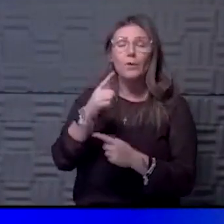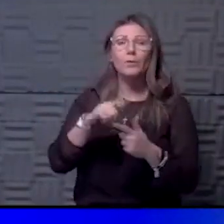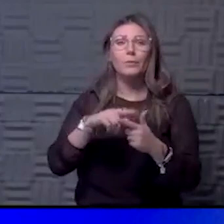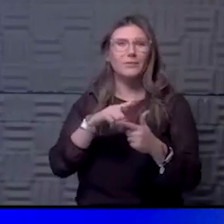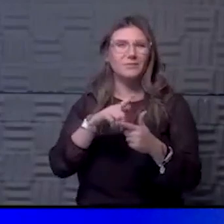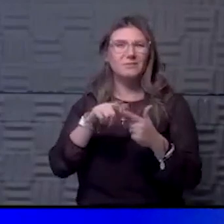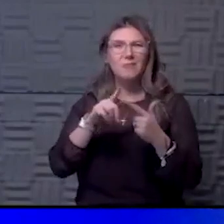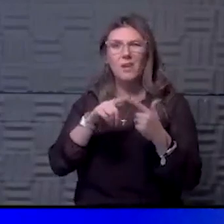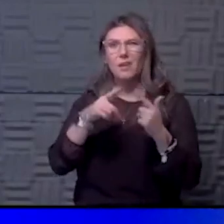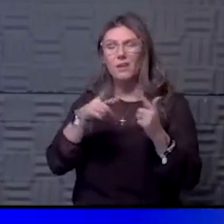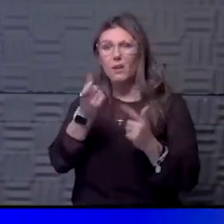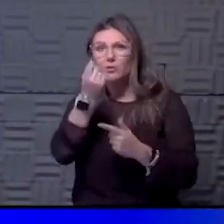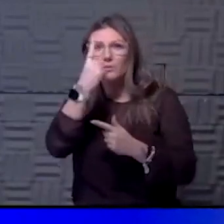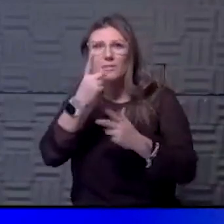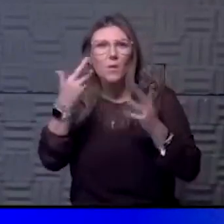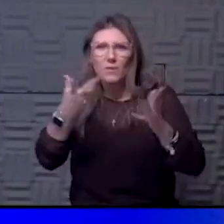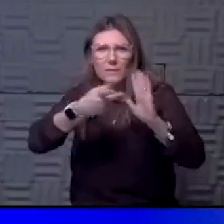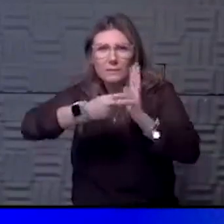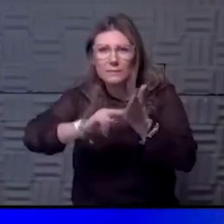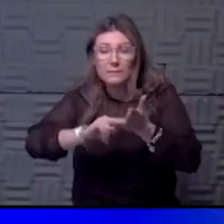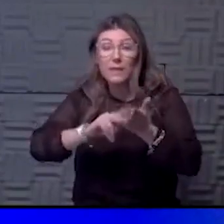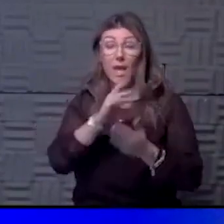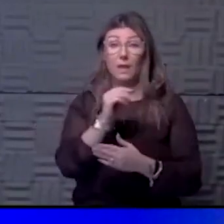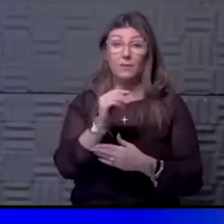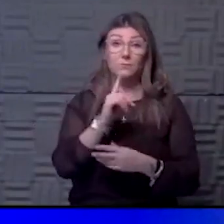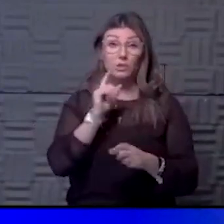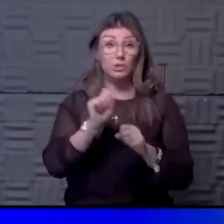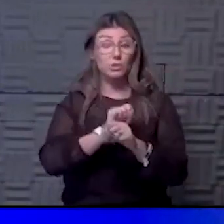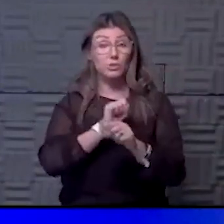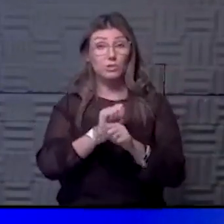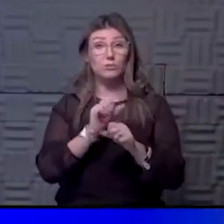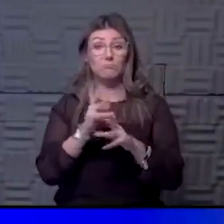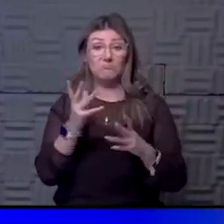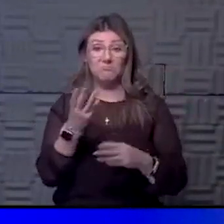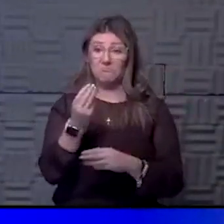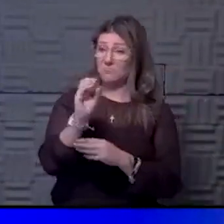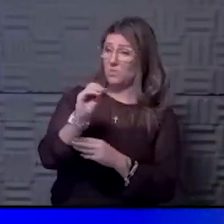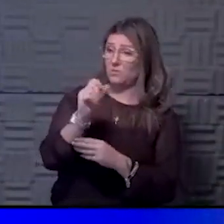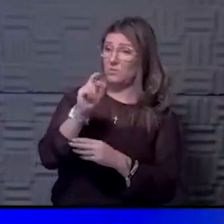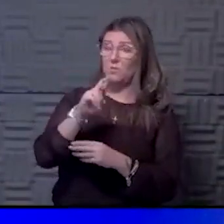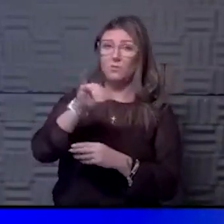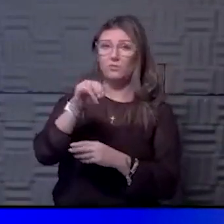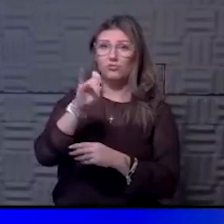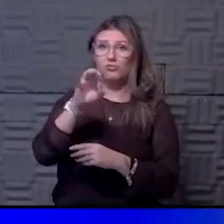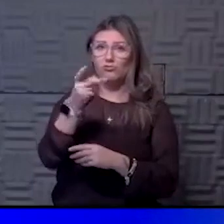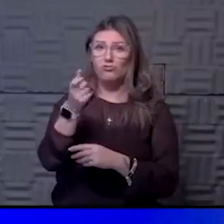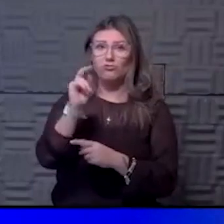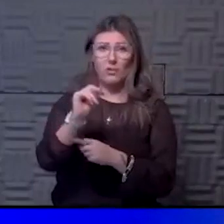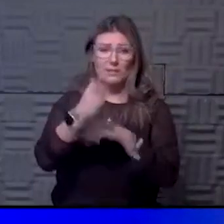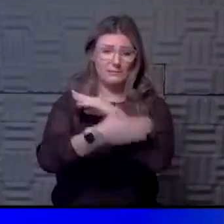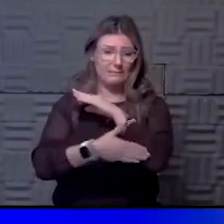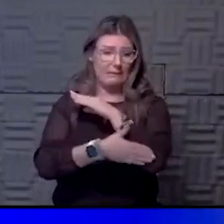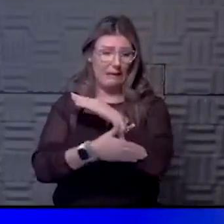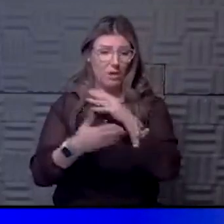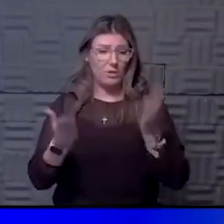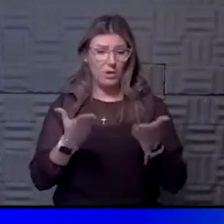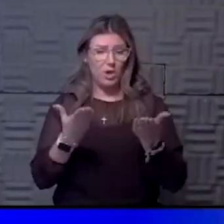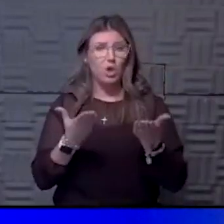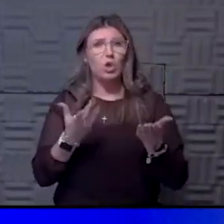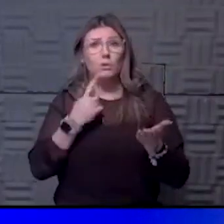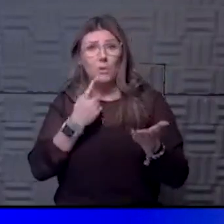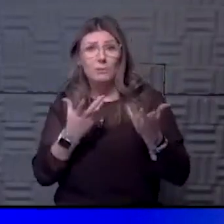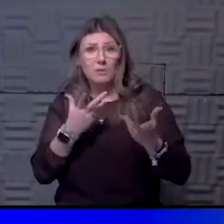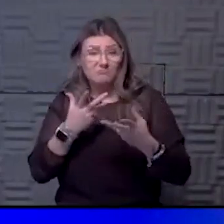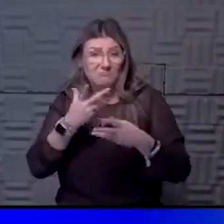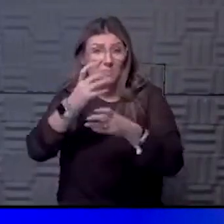but also understand that I'm quite certain there's probably been some Missouri or Jackson County residents who have gotten it here because they're patients here and